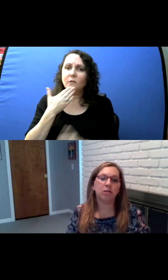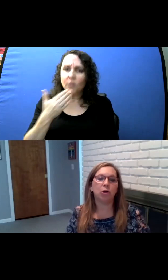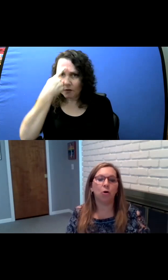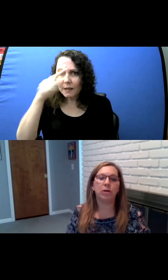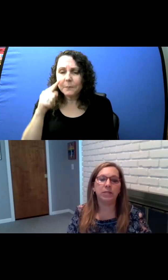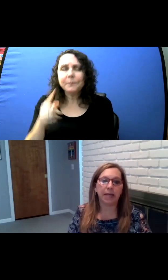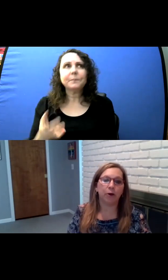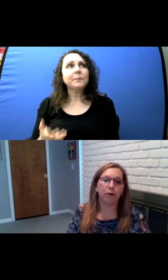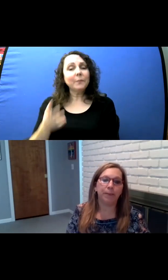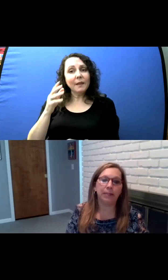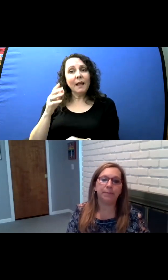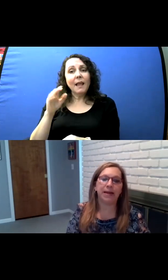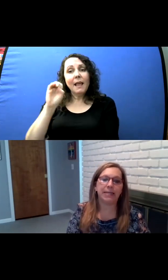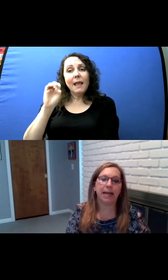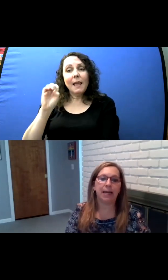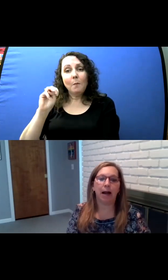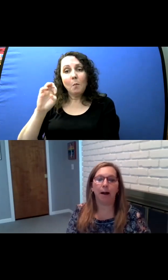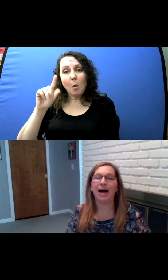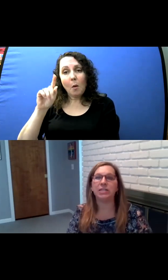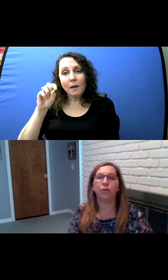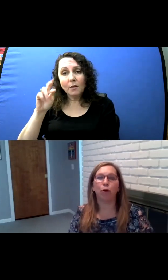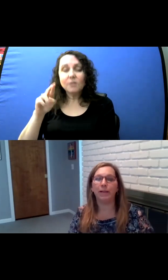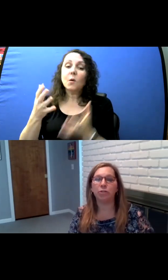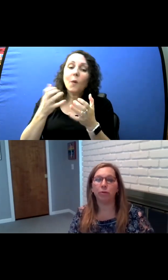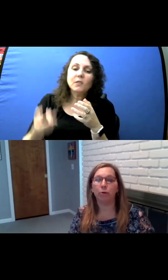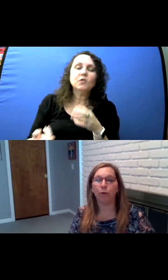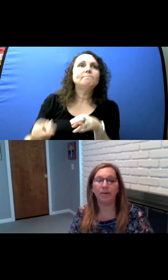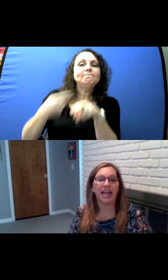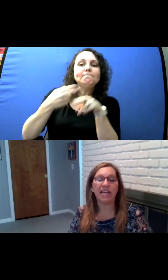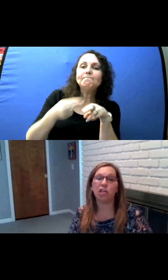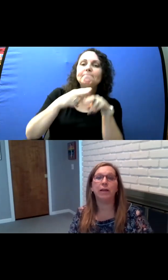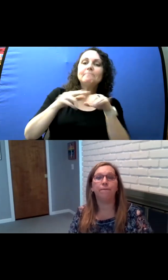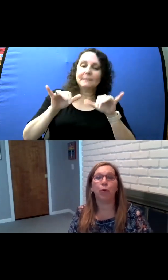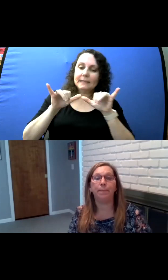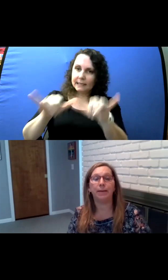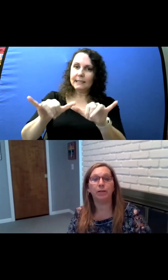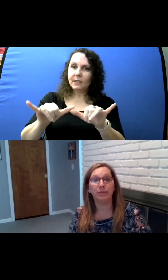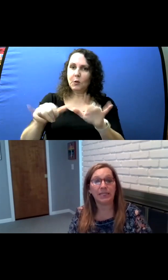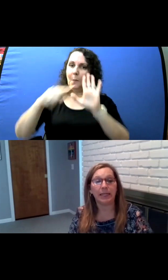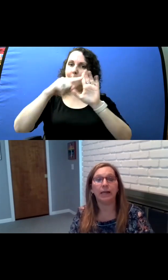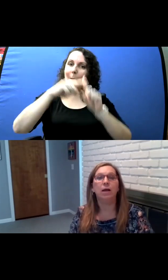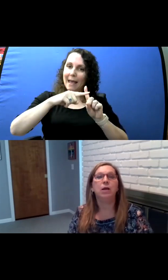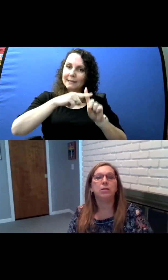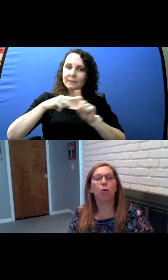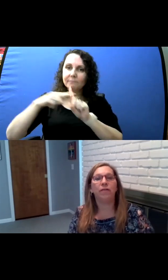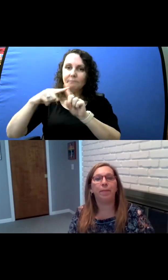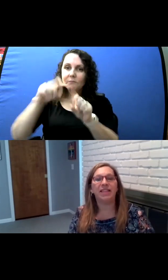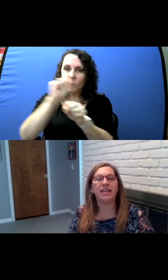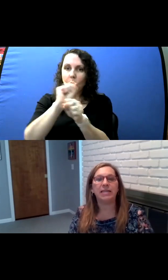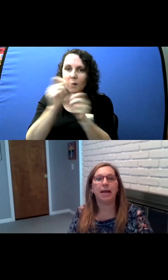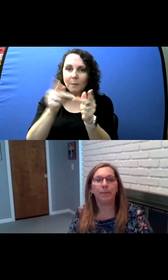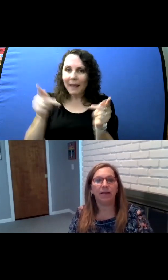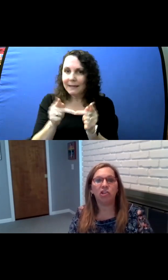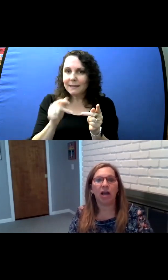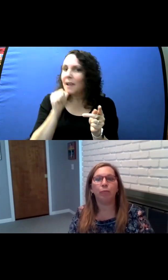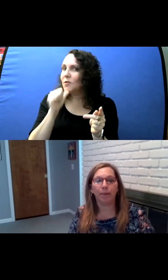Employers also desire to build and maintain a positive workplace reputation and avoid bad publicity. So if bad